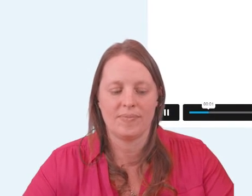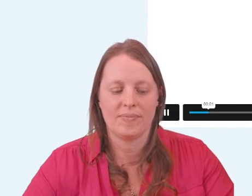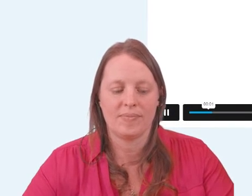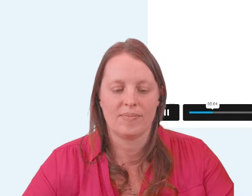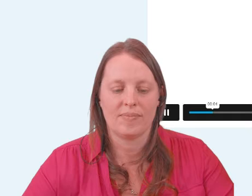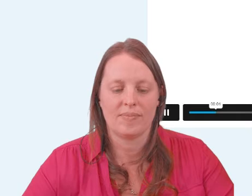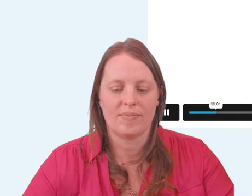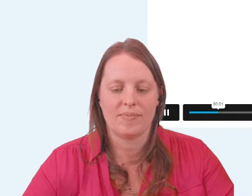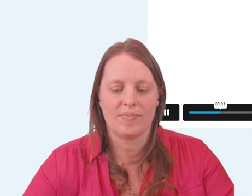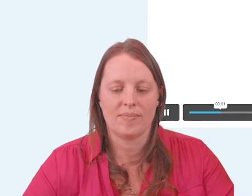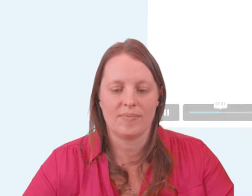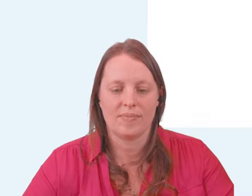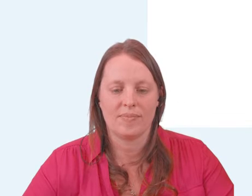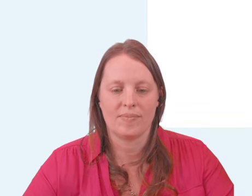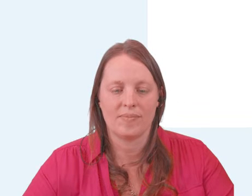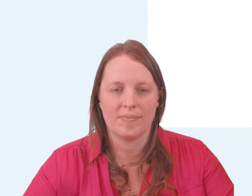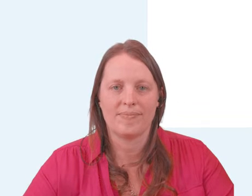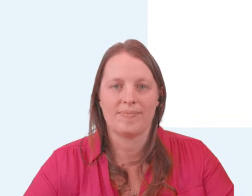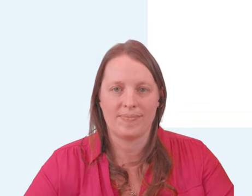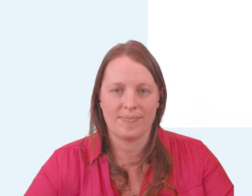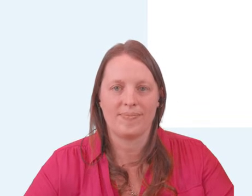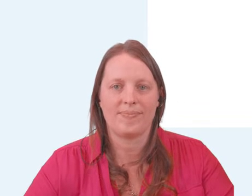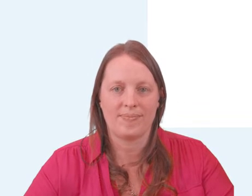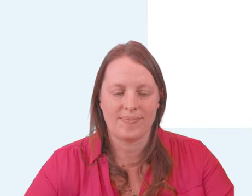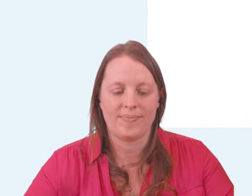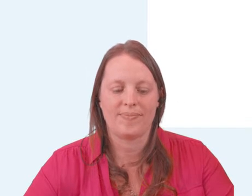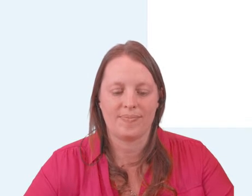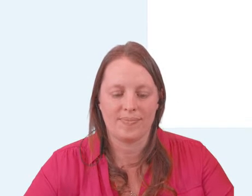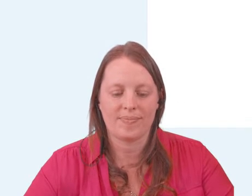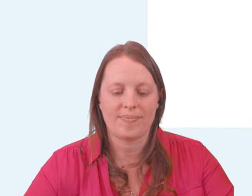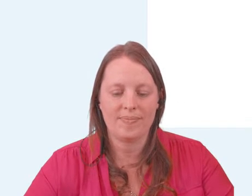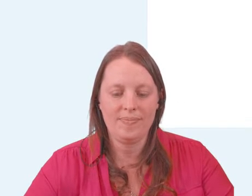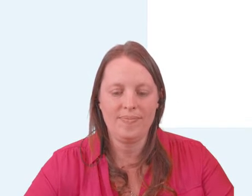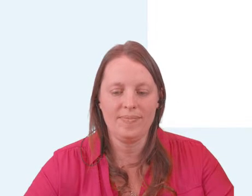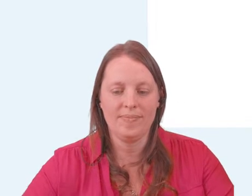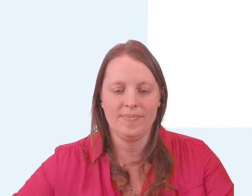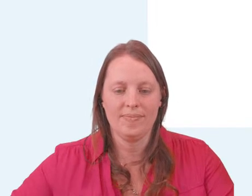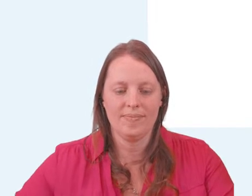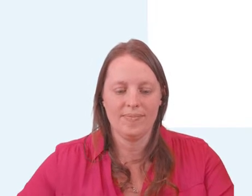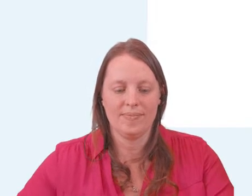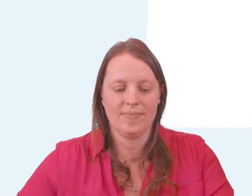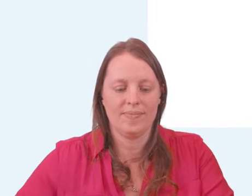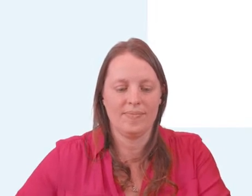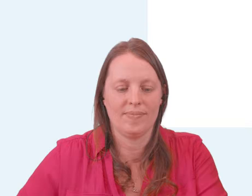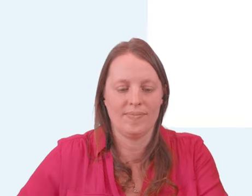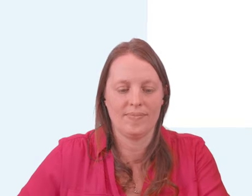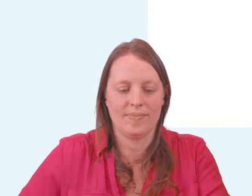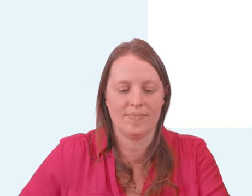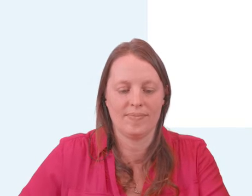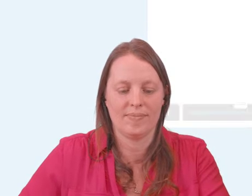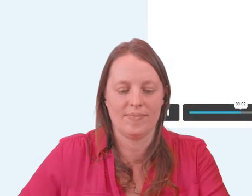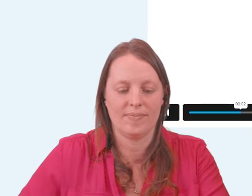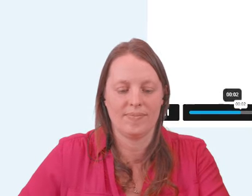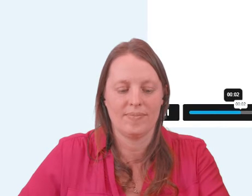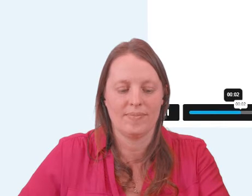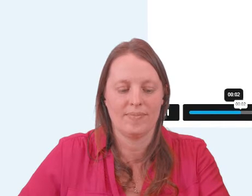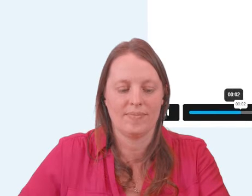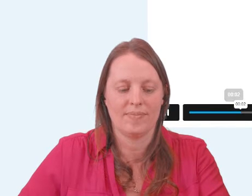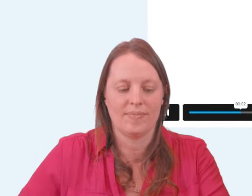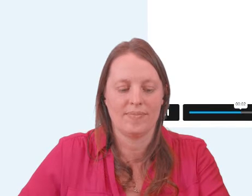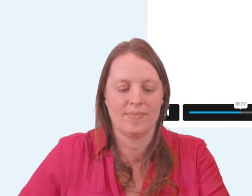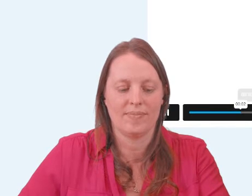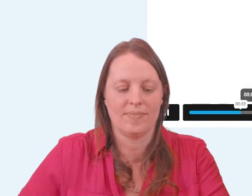Okay. We start with the sit supine position. Okay.